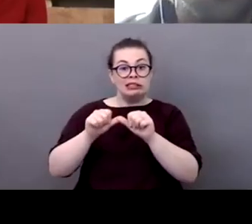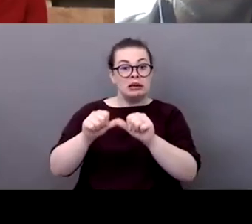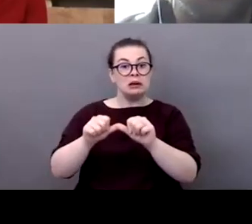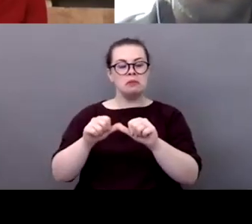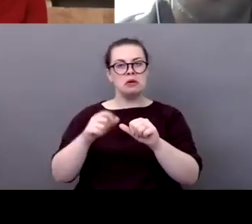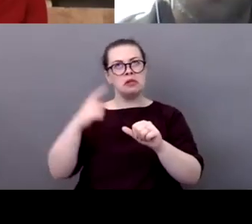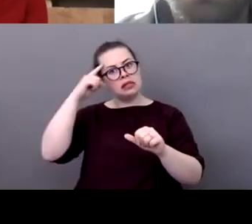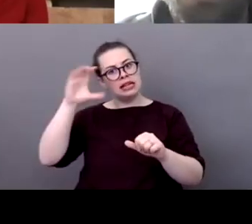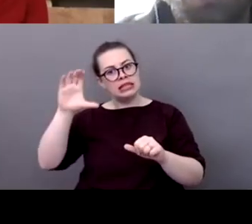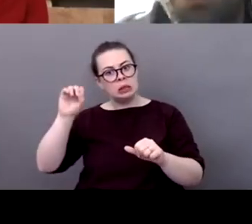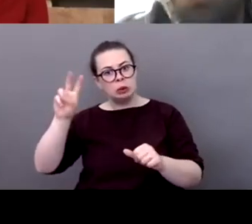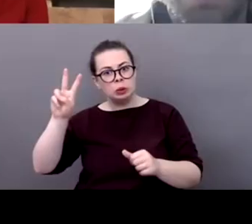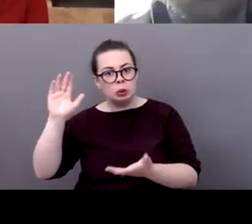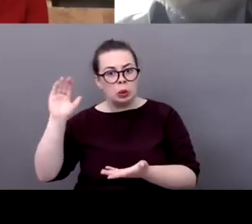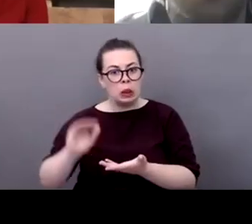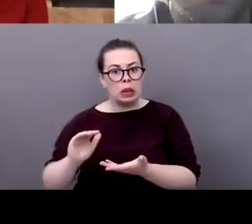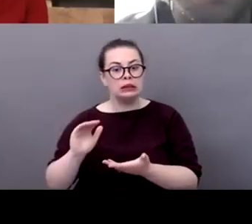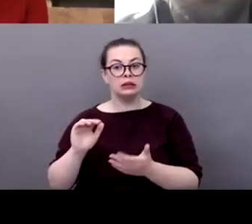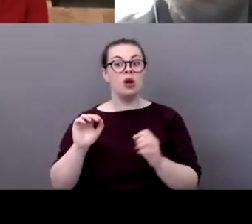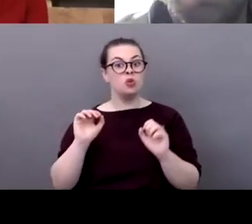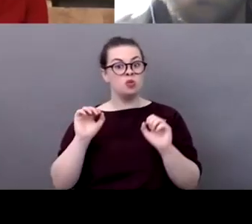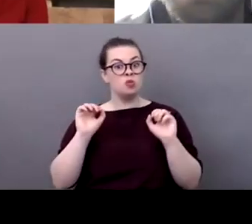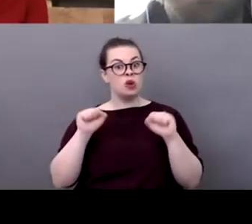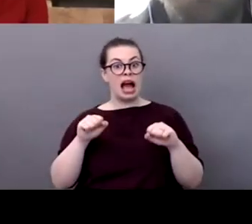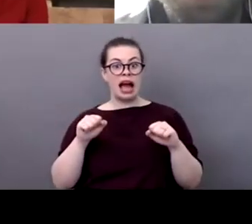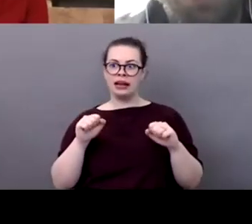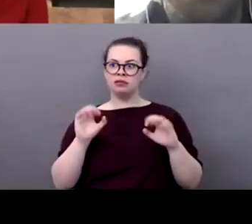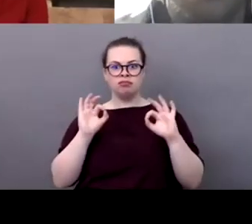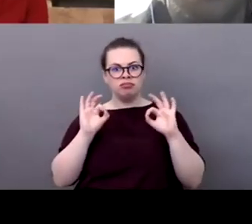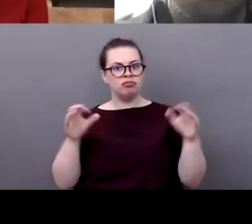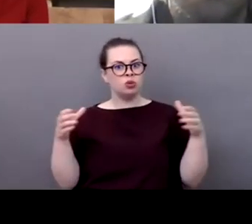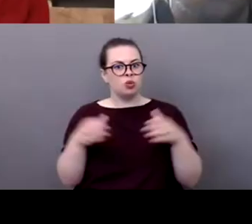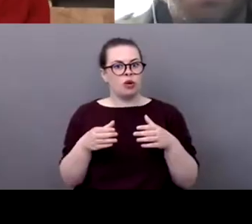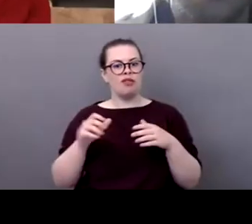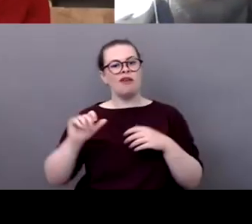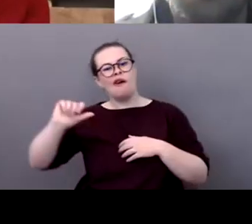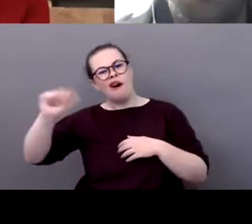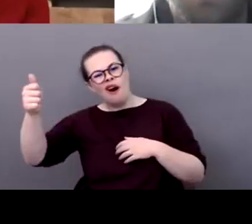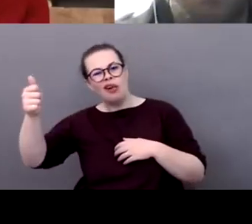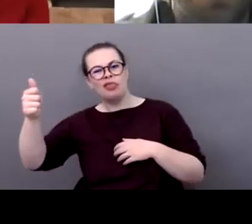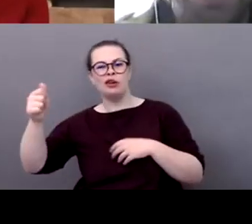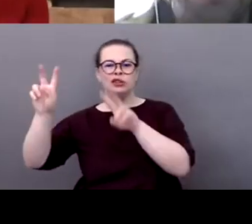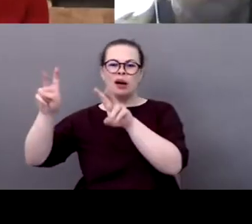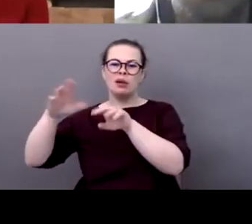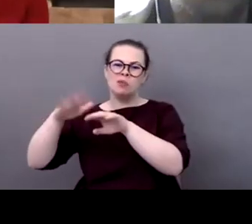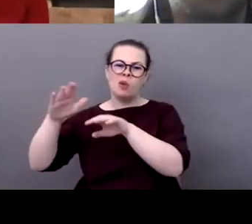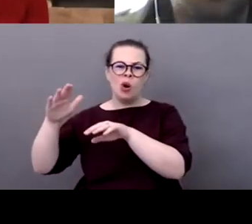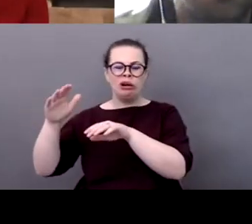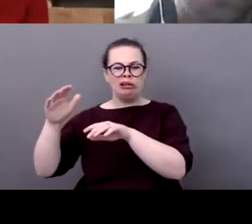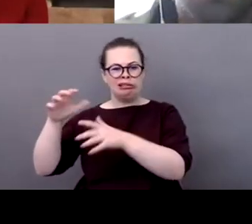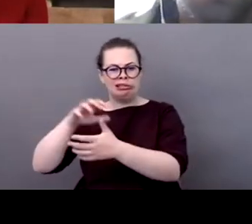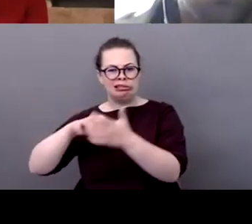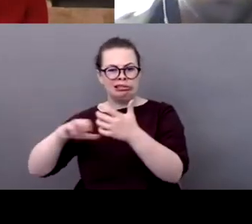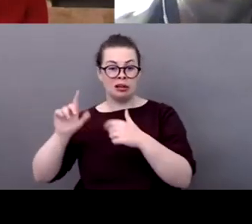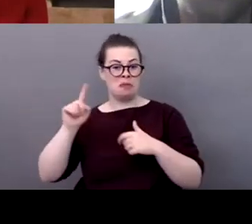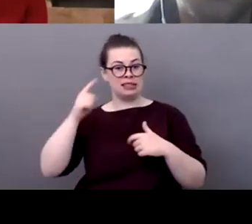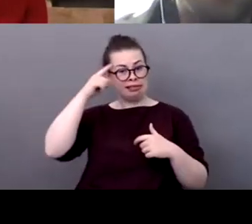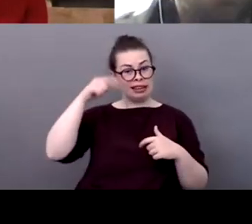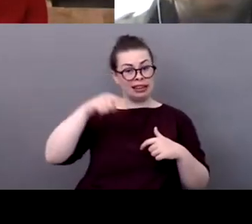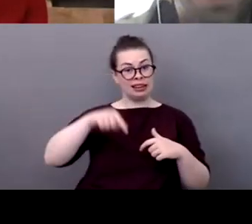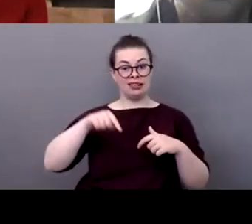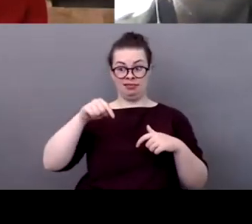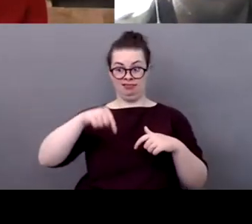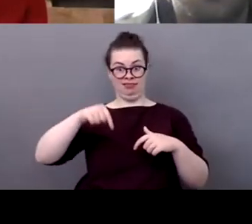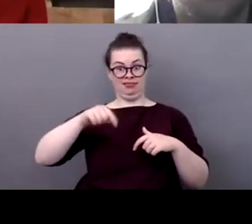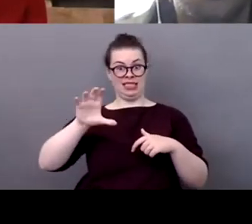one positive thing that we witness. We can see big brands trying to find innovations and